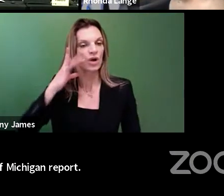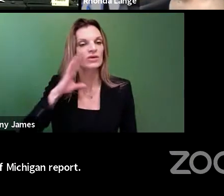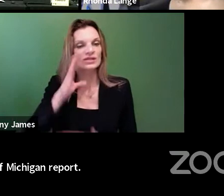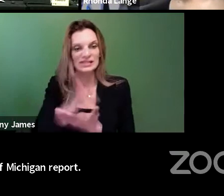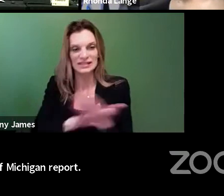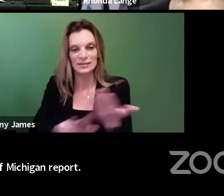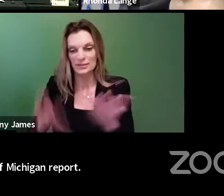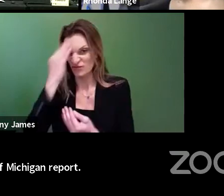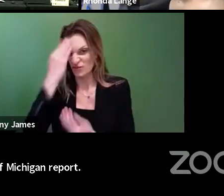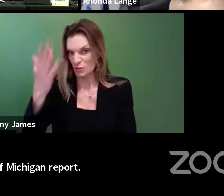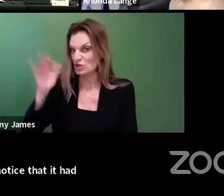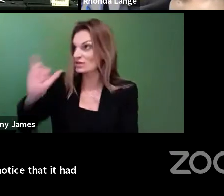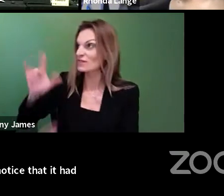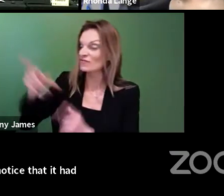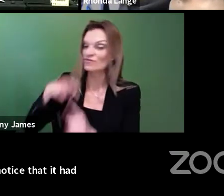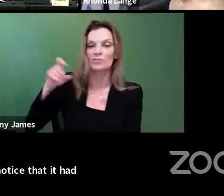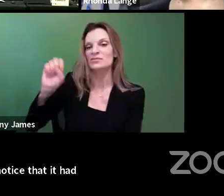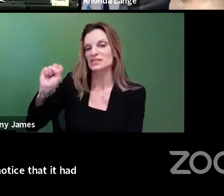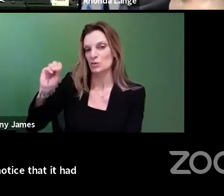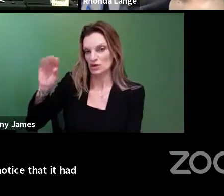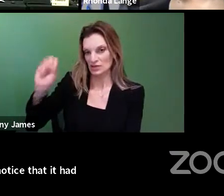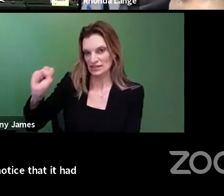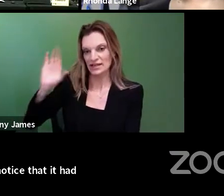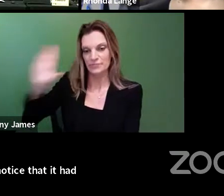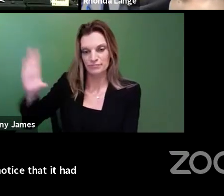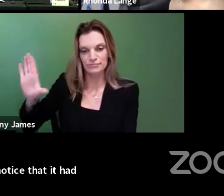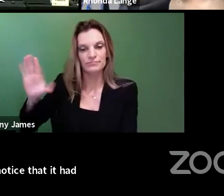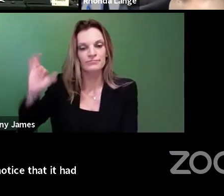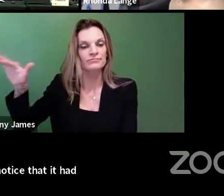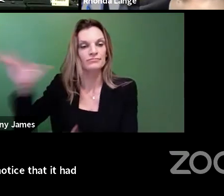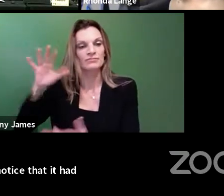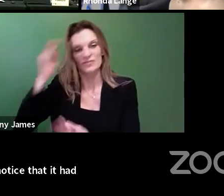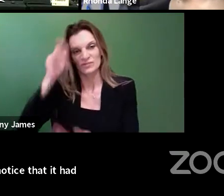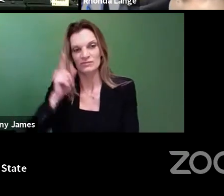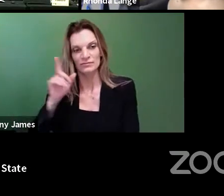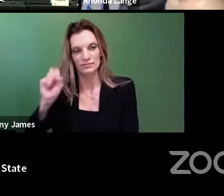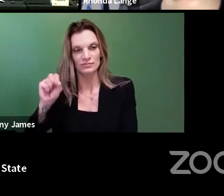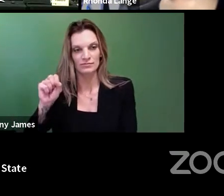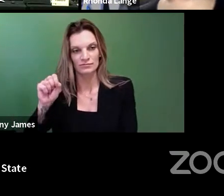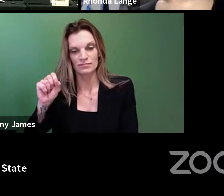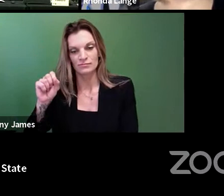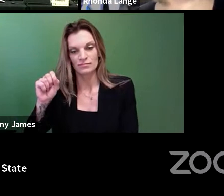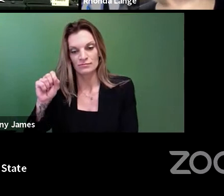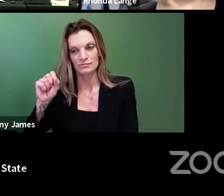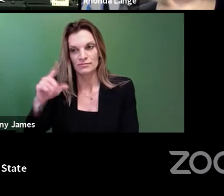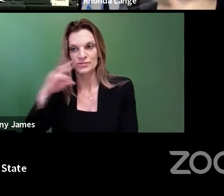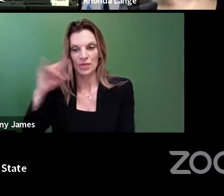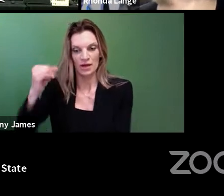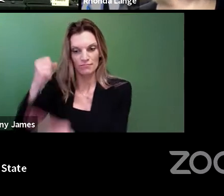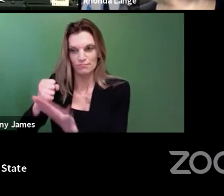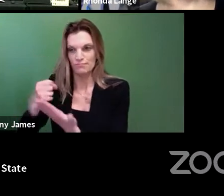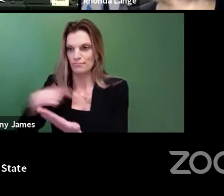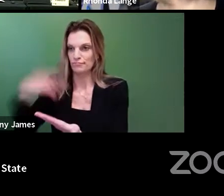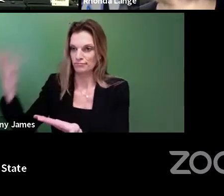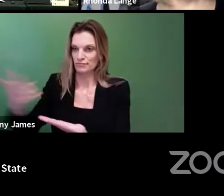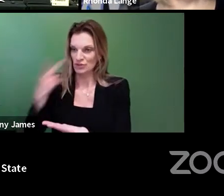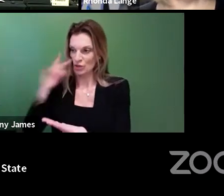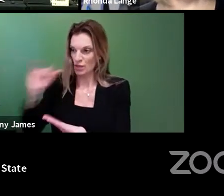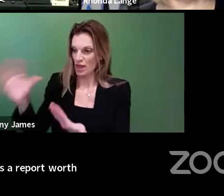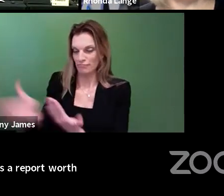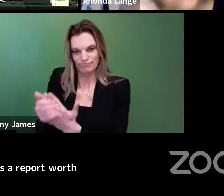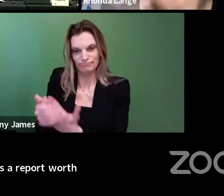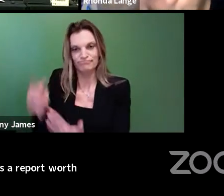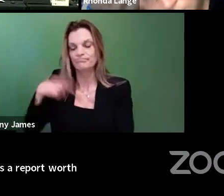imprimatur of the Secretary of State as well. So we thought that was a report worth responding to, and we have shared it with you and obviously hope